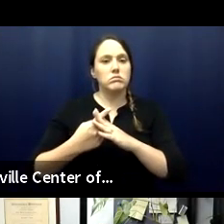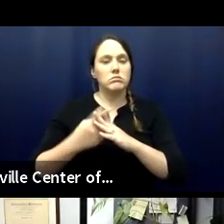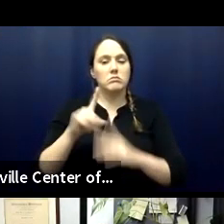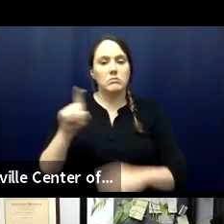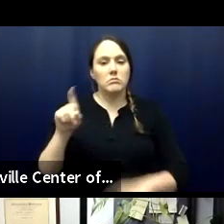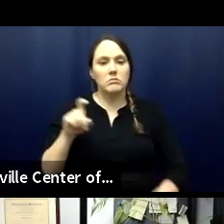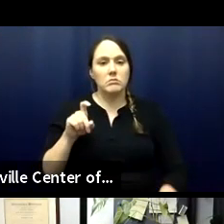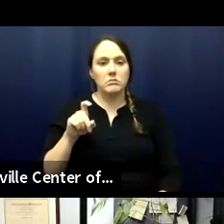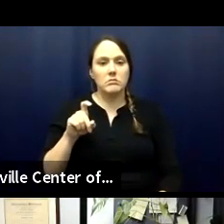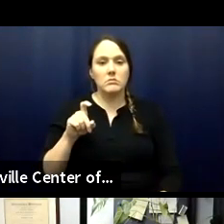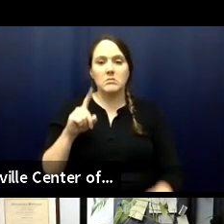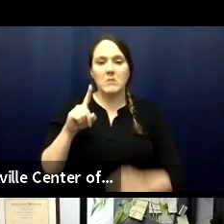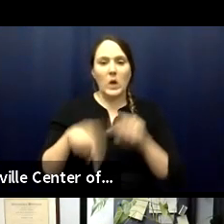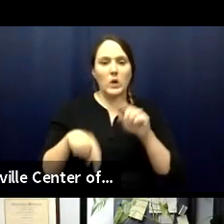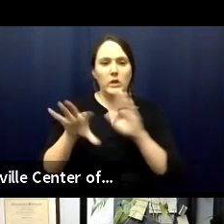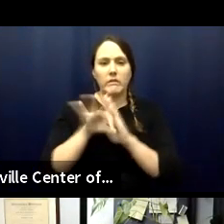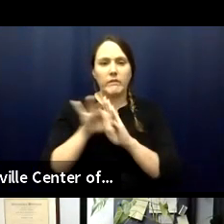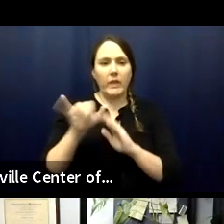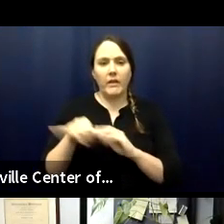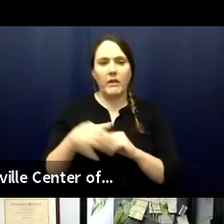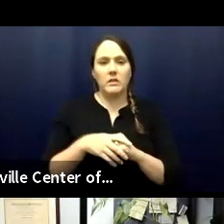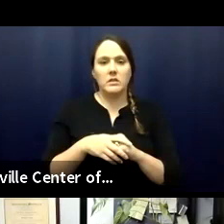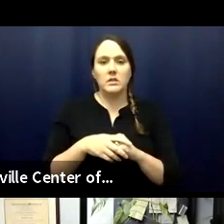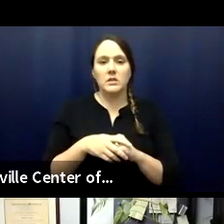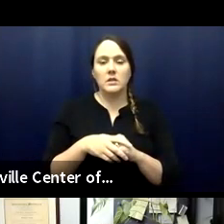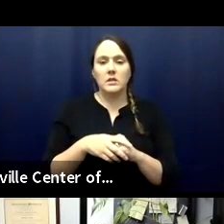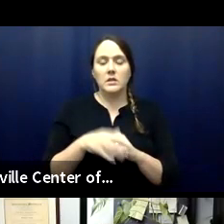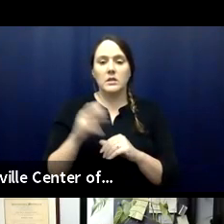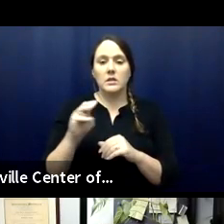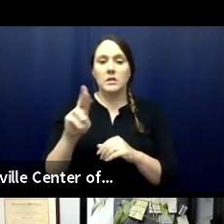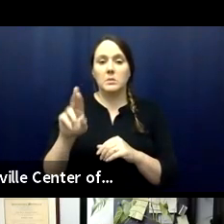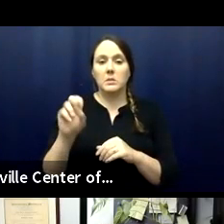I couldn't find that. Mr. Sanders?